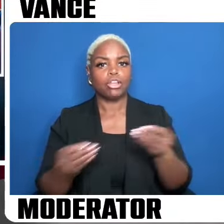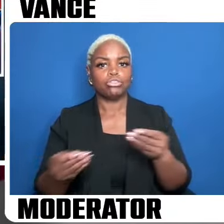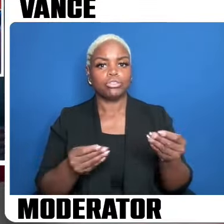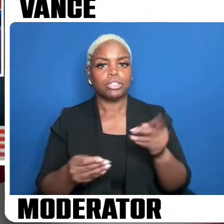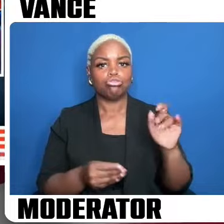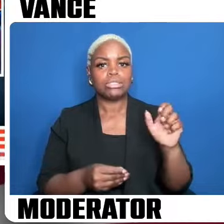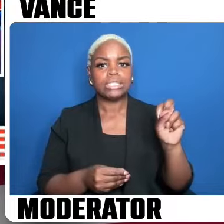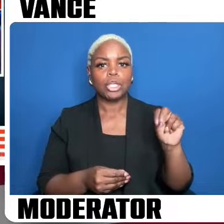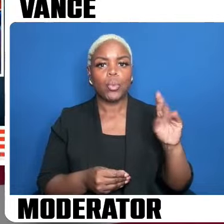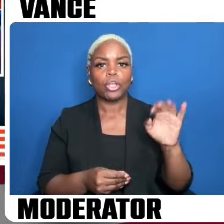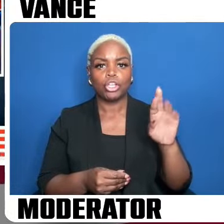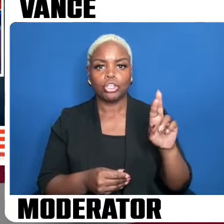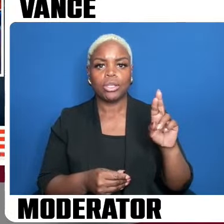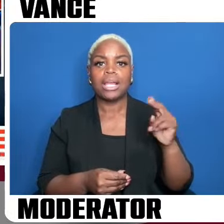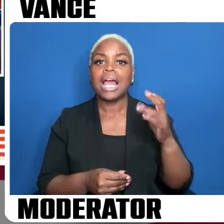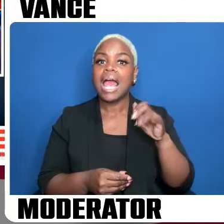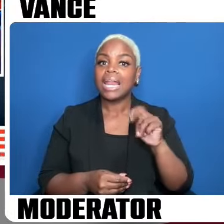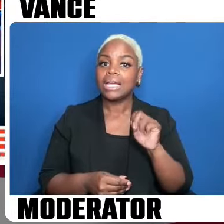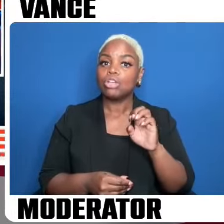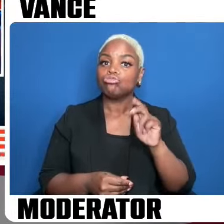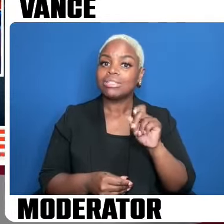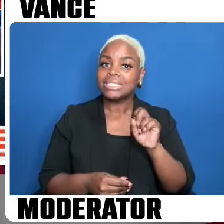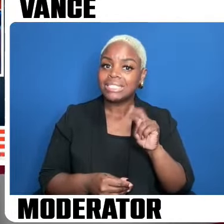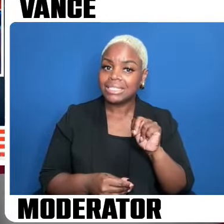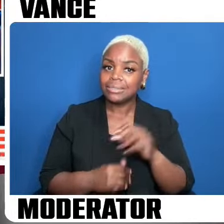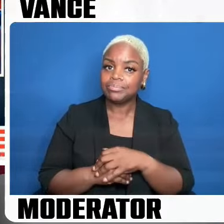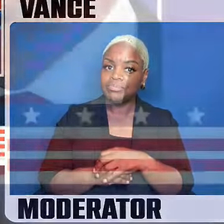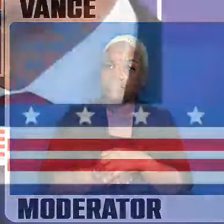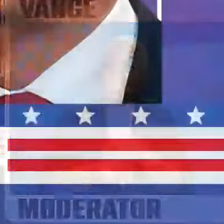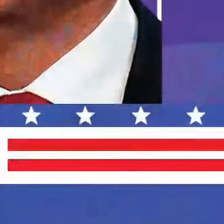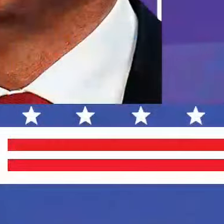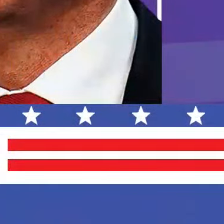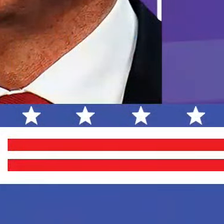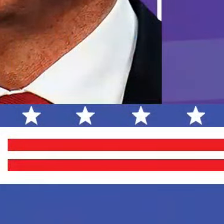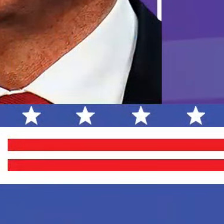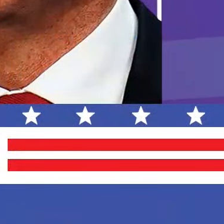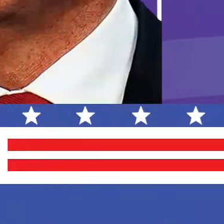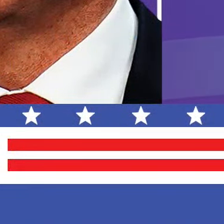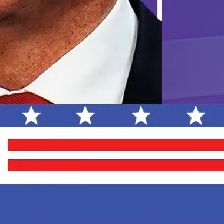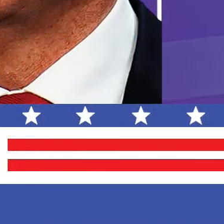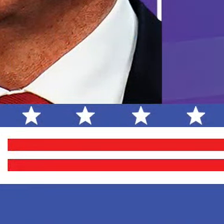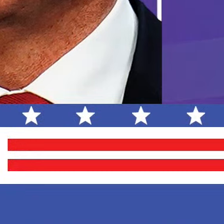policy debate on the issues. Didn't get nasty. By the way, they're still chatting.